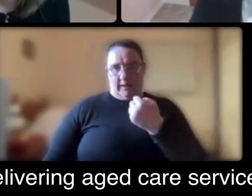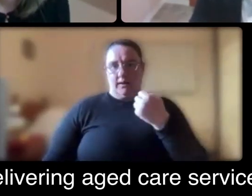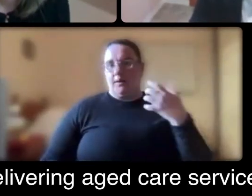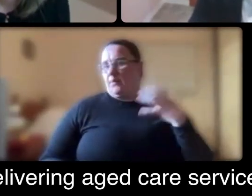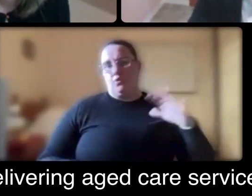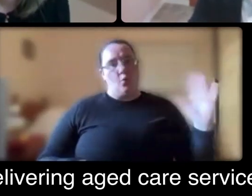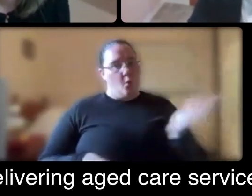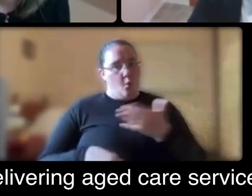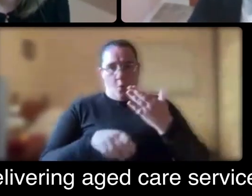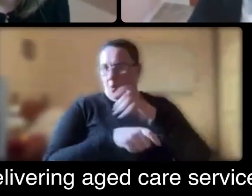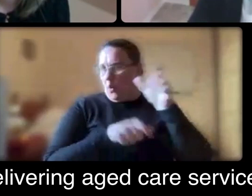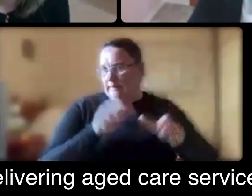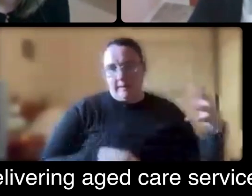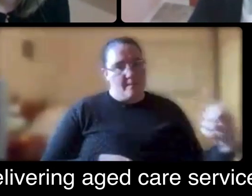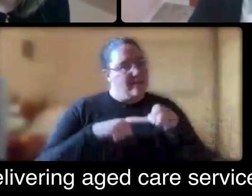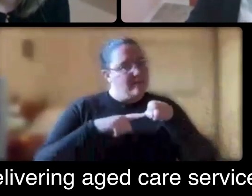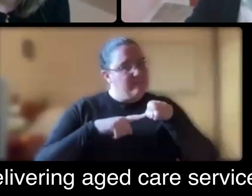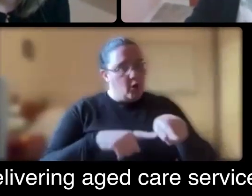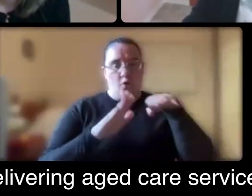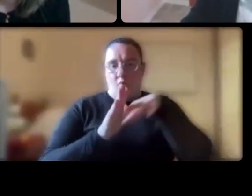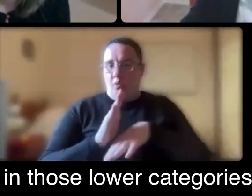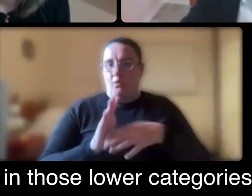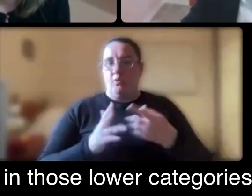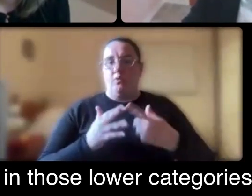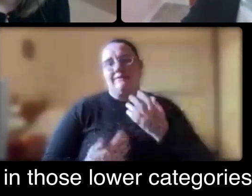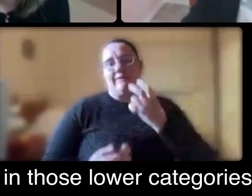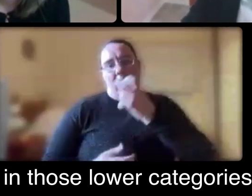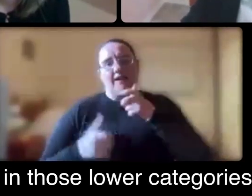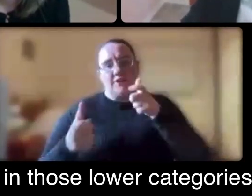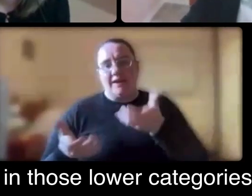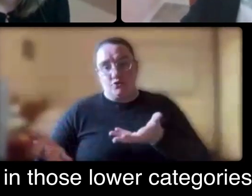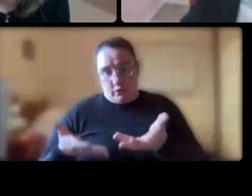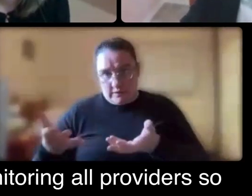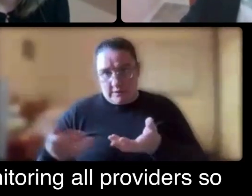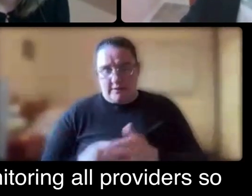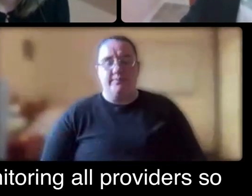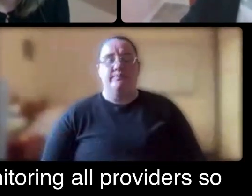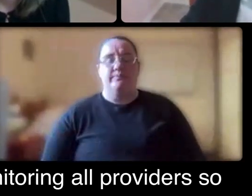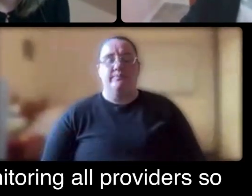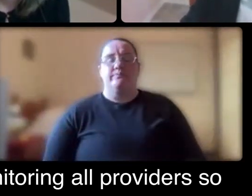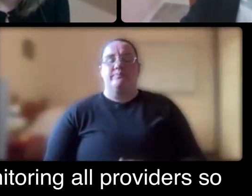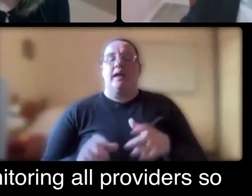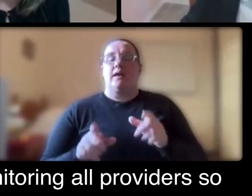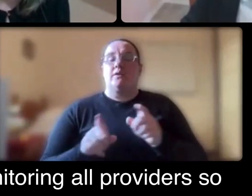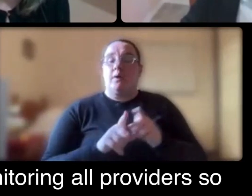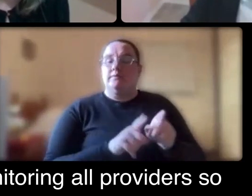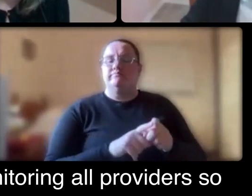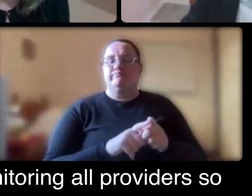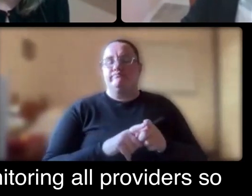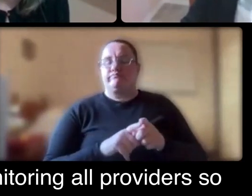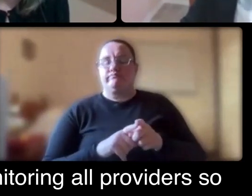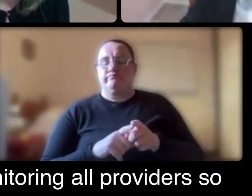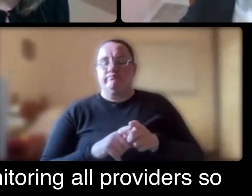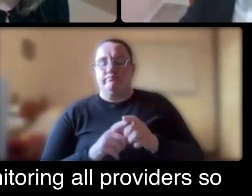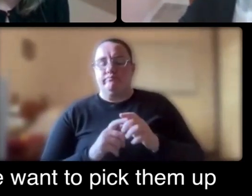the types of people that we want delivering aged care services. The other thing to remember in those lower categories is that we will also be